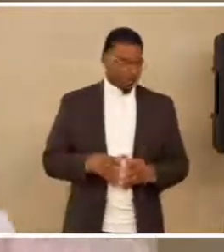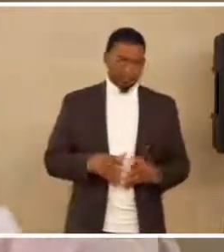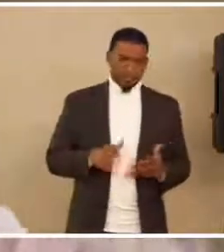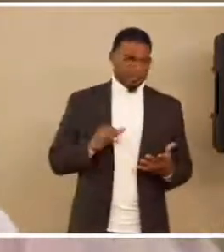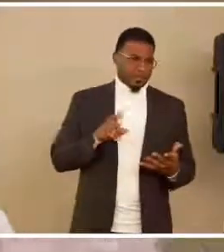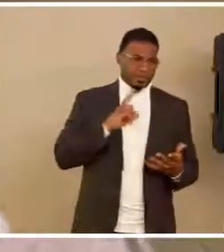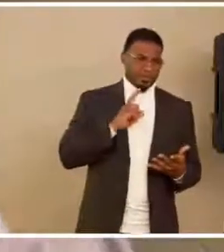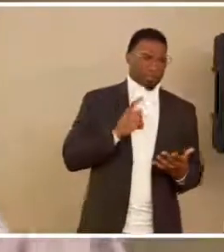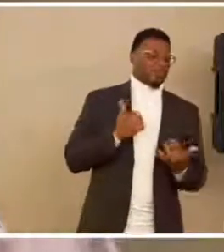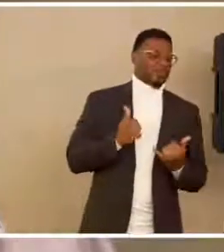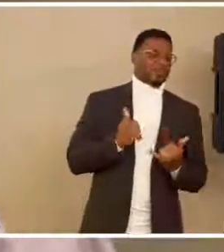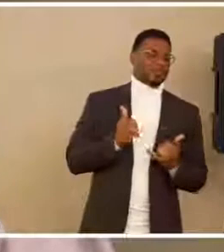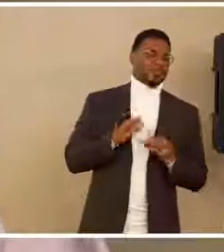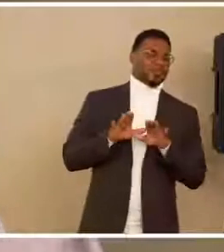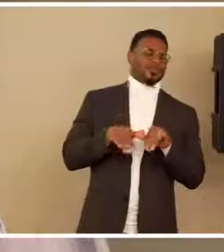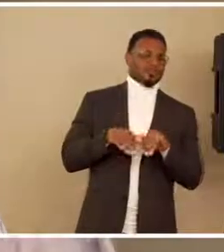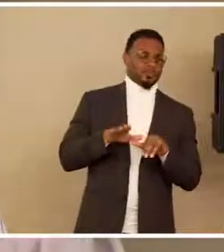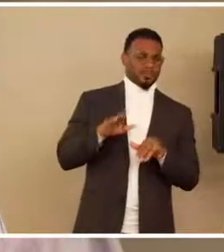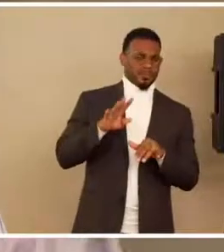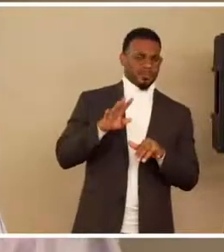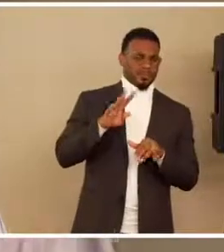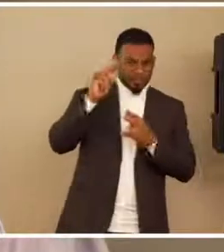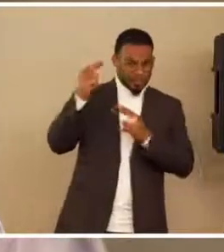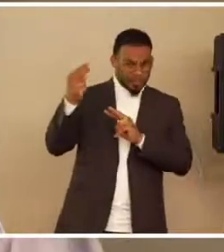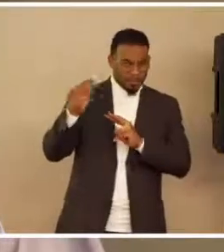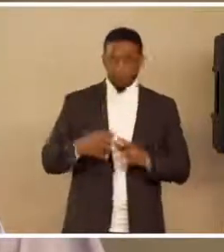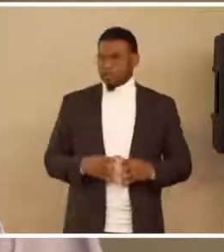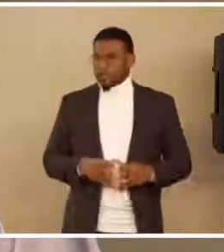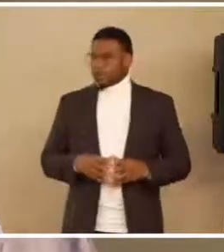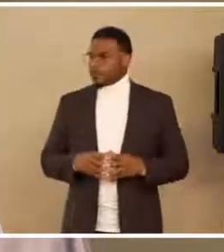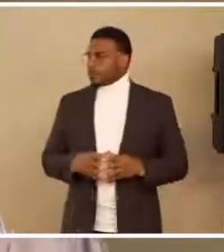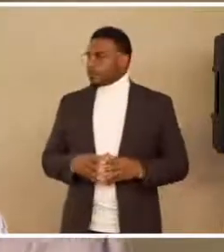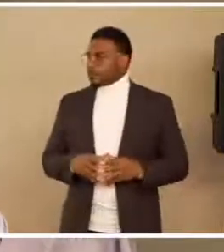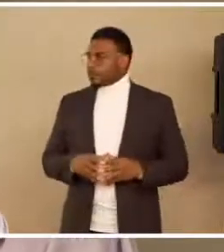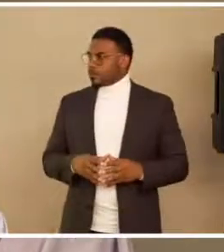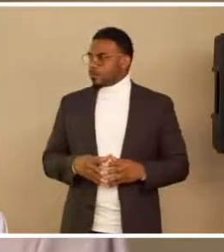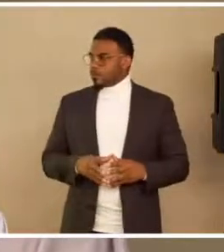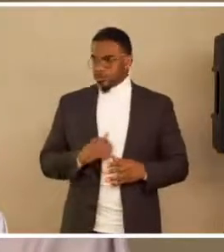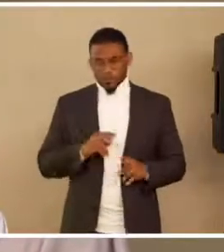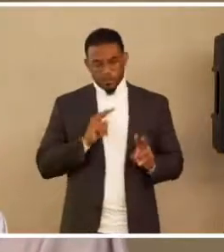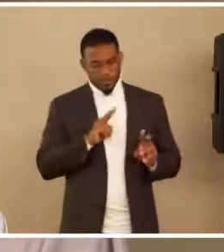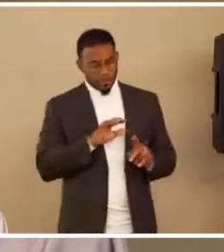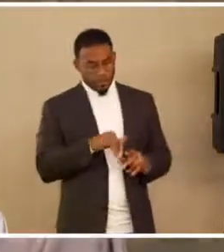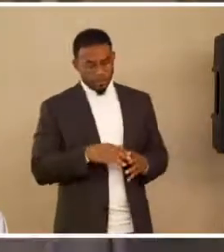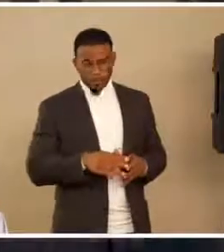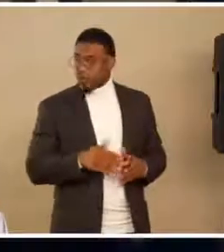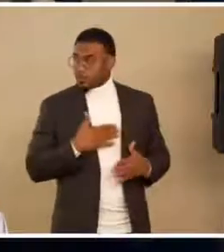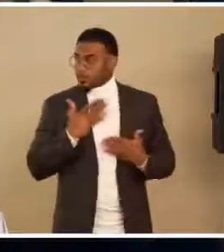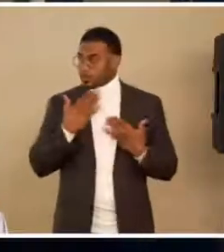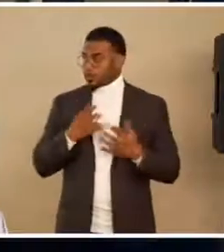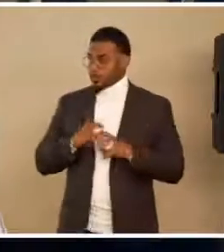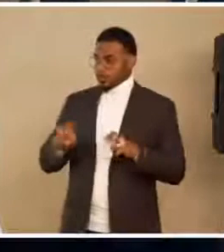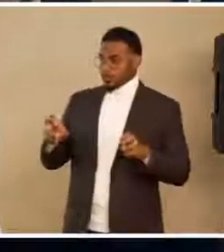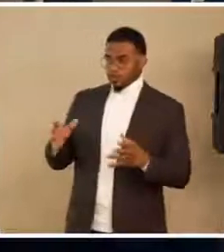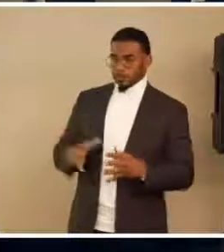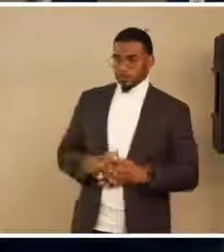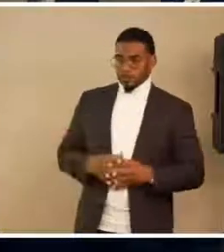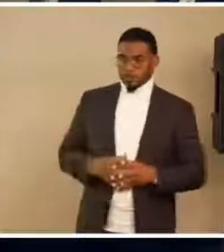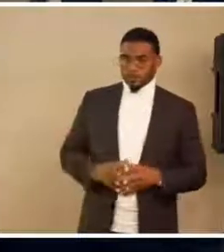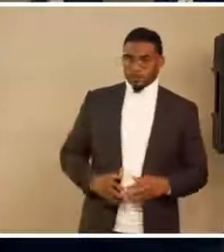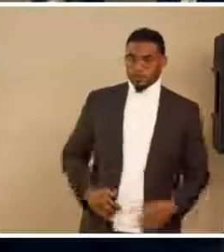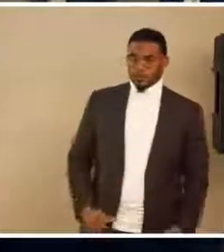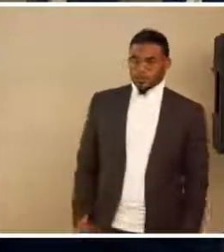So it's trying to debunk also those kind of beliefs. Well, we look forward to that. Yes. Please thank our panel. Thank you so